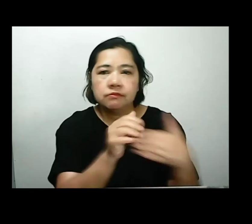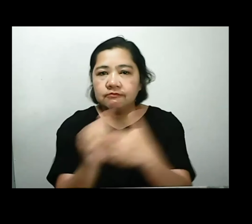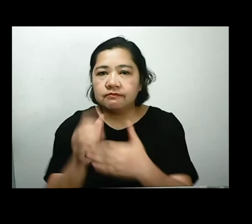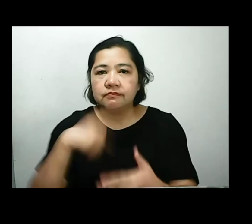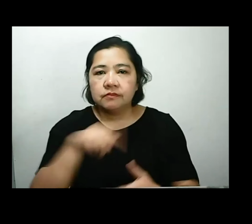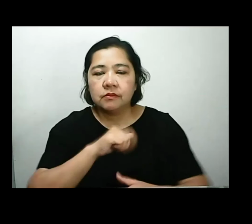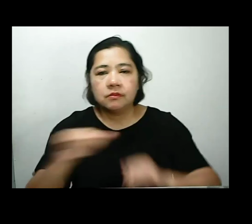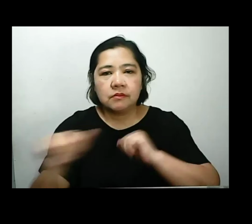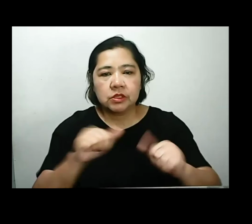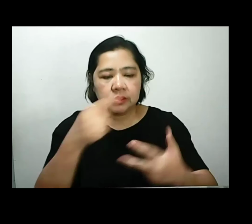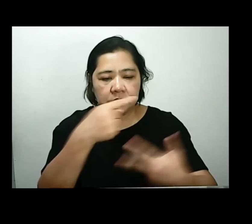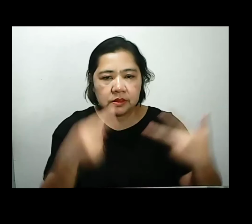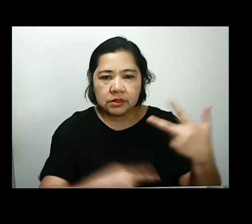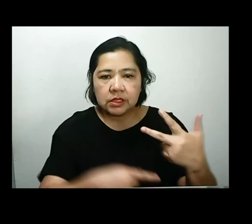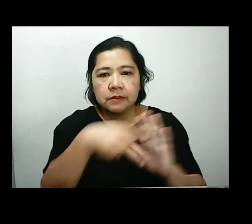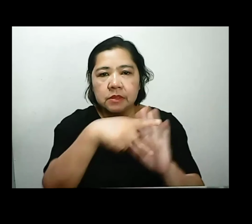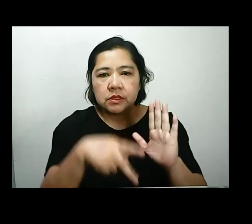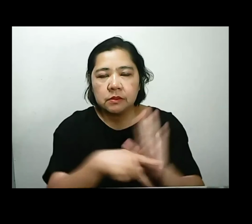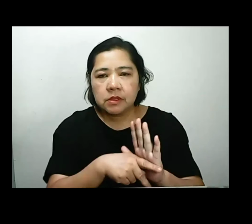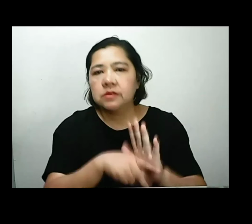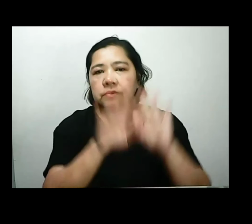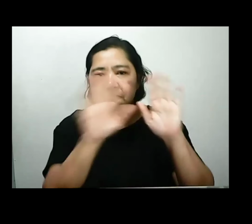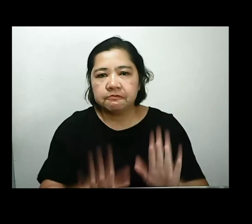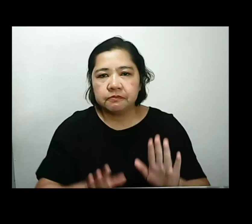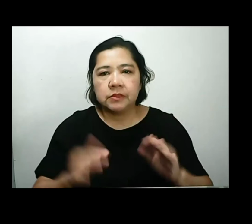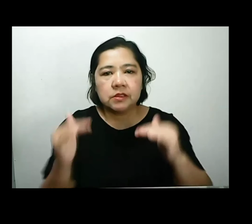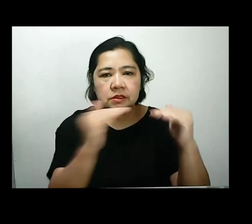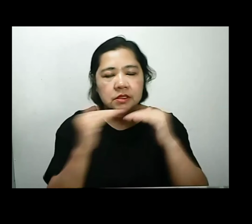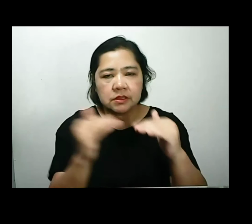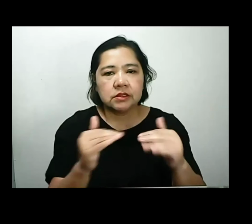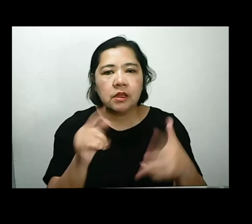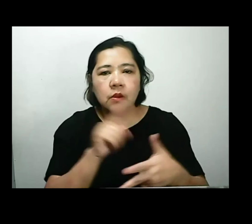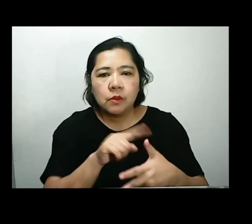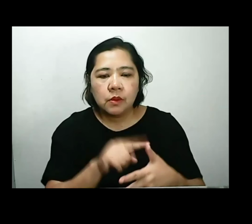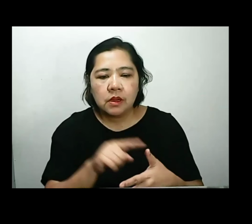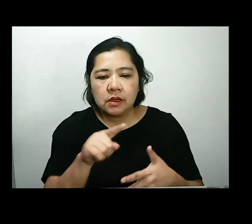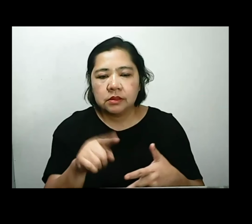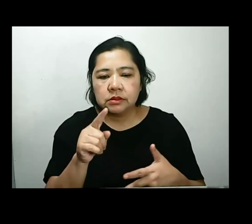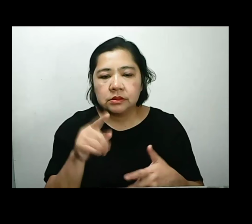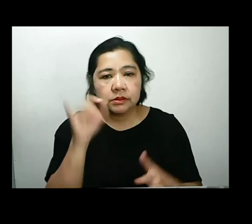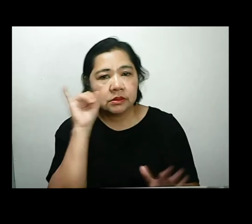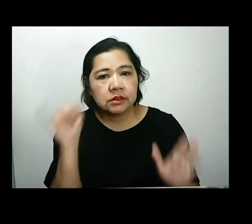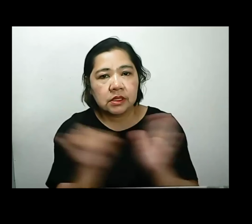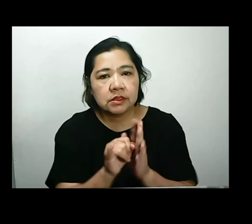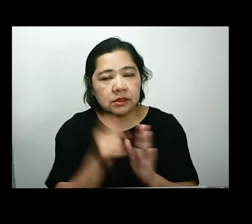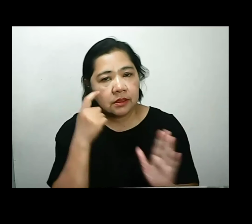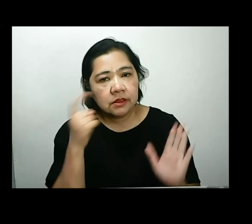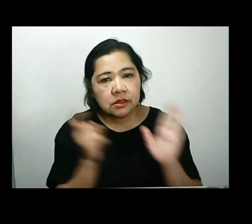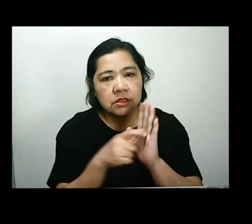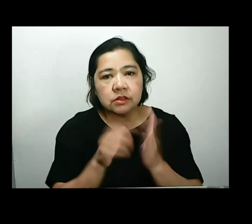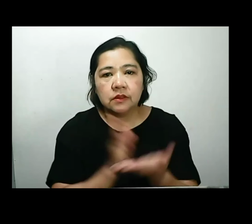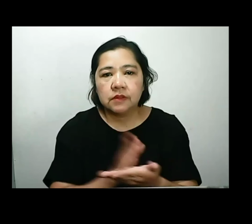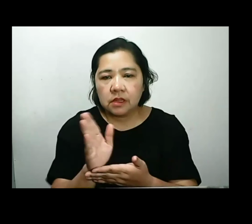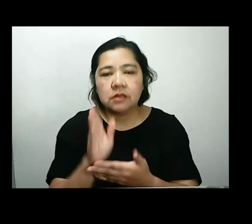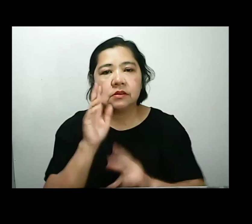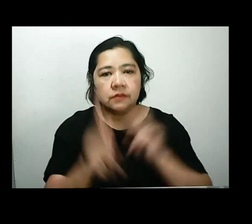three principles of climate justice. One is really identity and recognition of the rights of